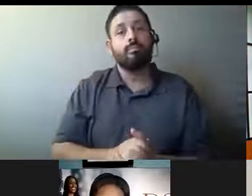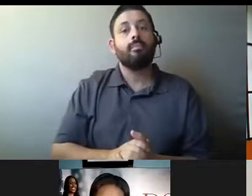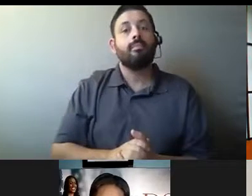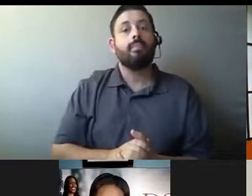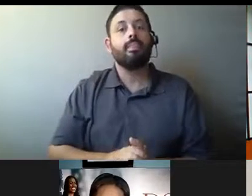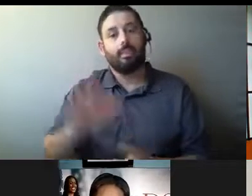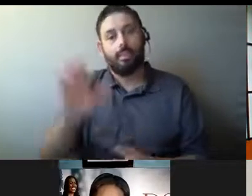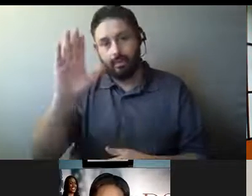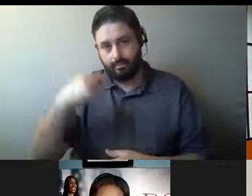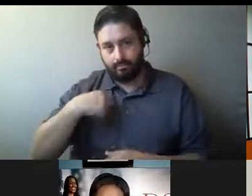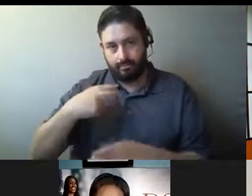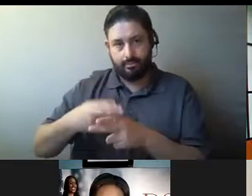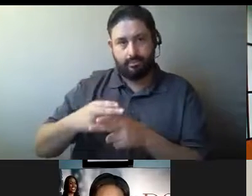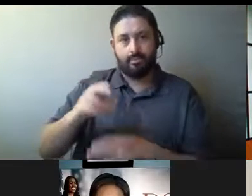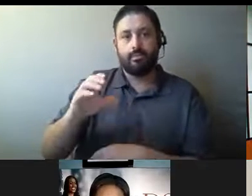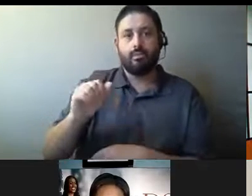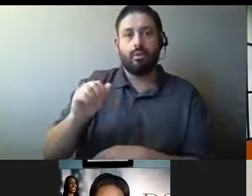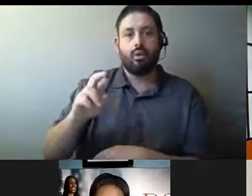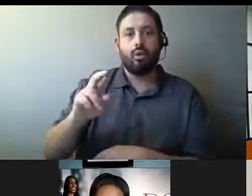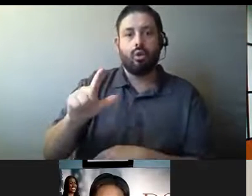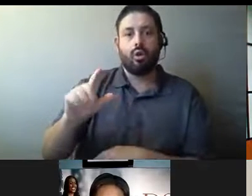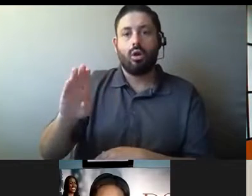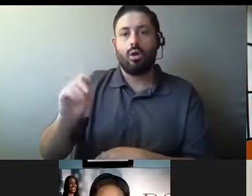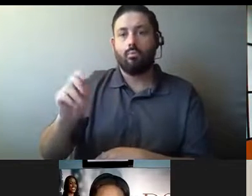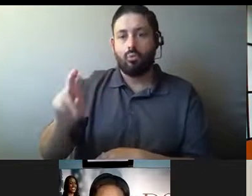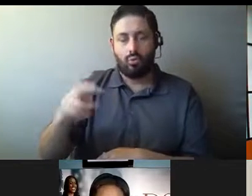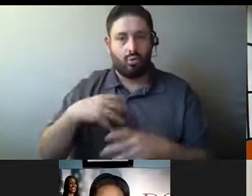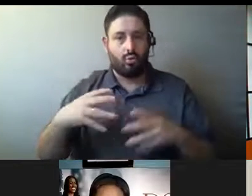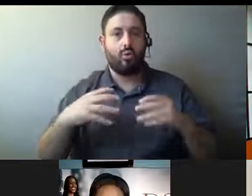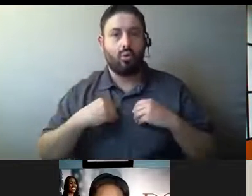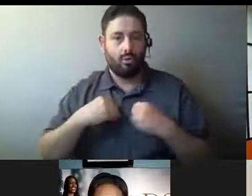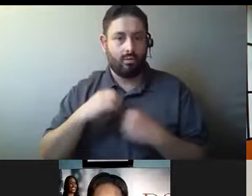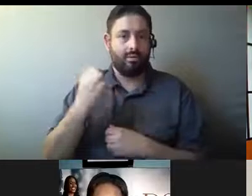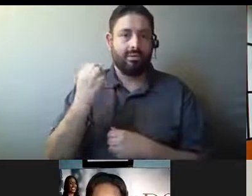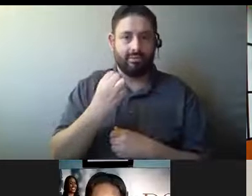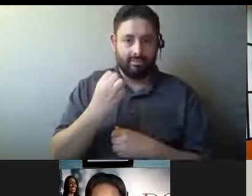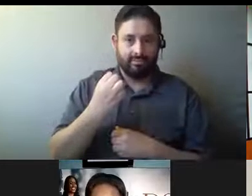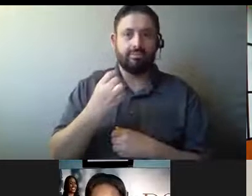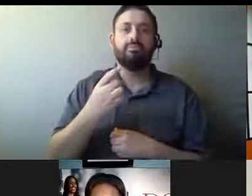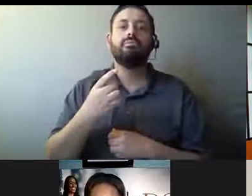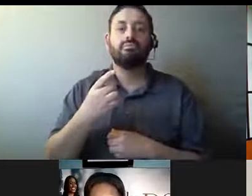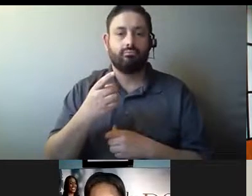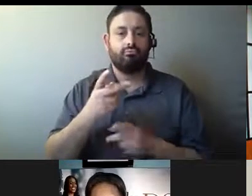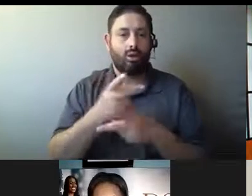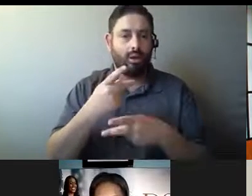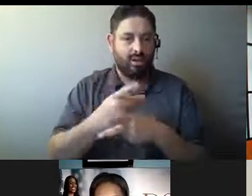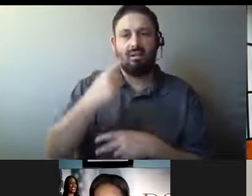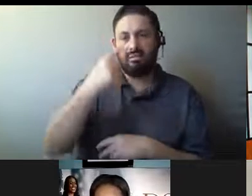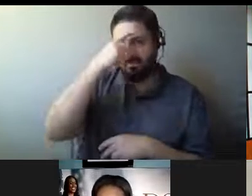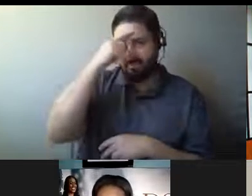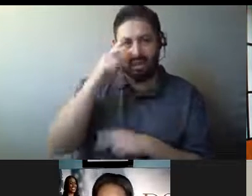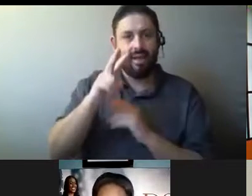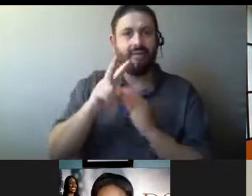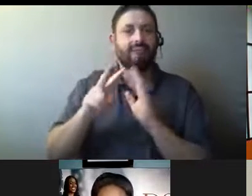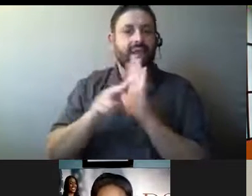My name is Carl Booker. I'm the owner of Avista Products and publisher of Black Video News at the Black Book. I'm